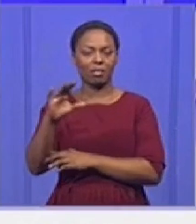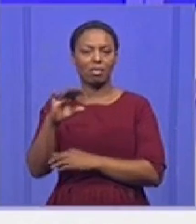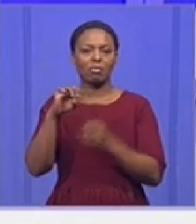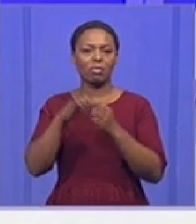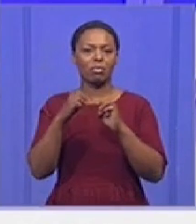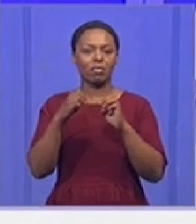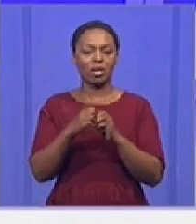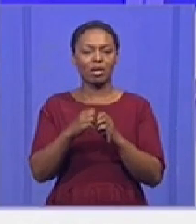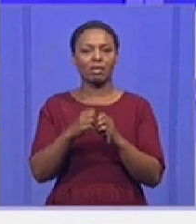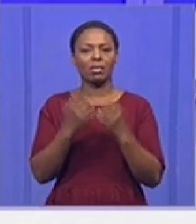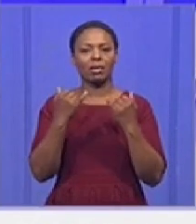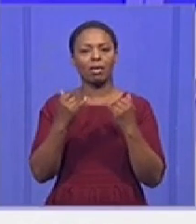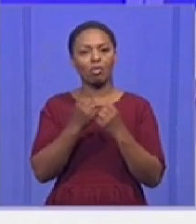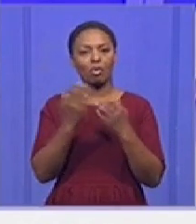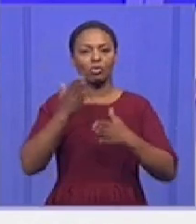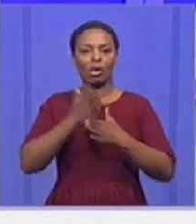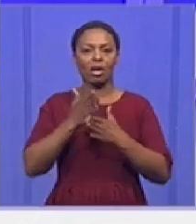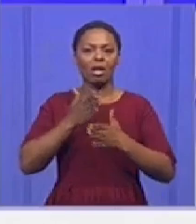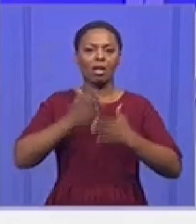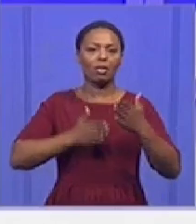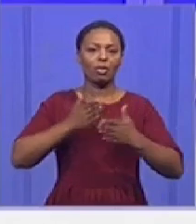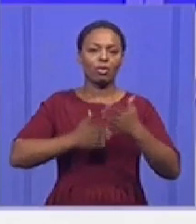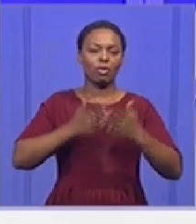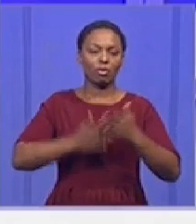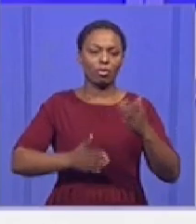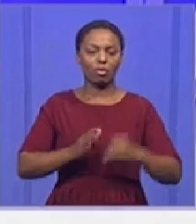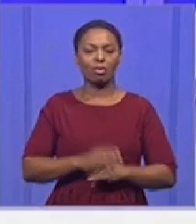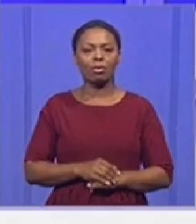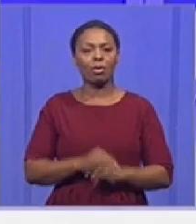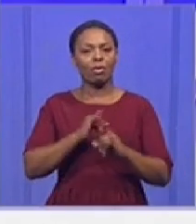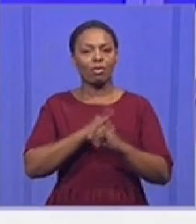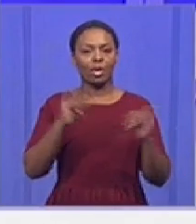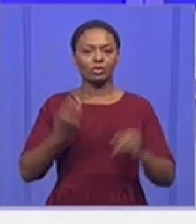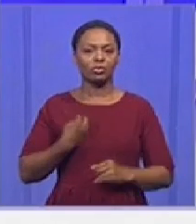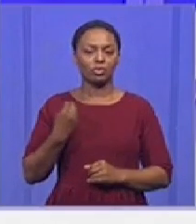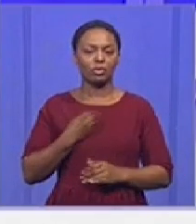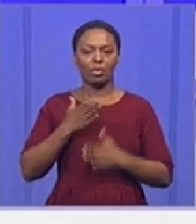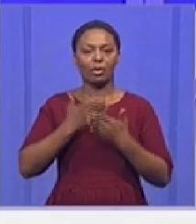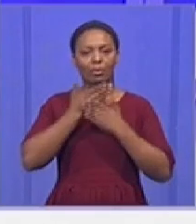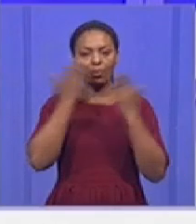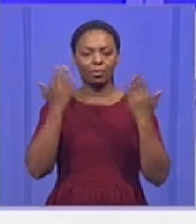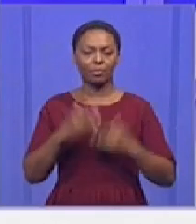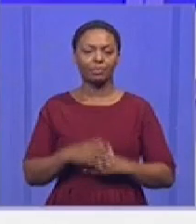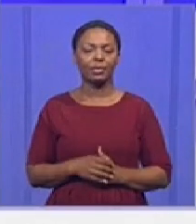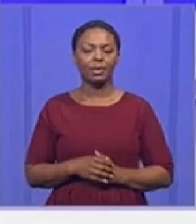ka botlhokatiro jo bo kwa godimo segolo thata mo bašweng.